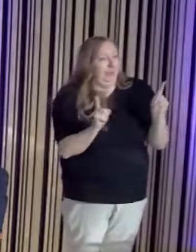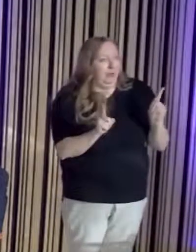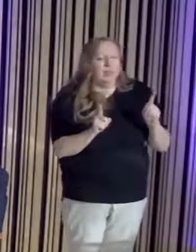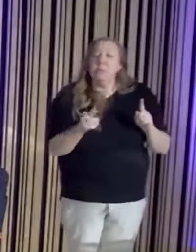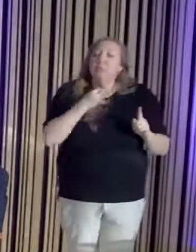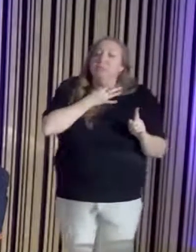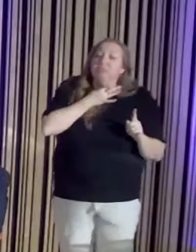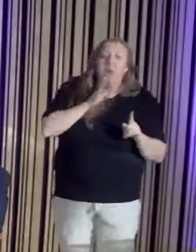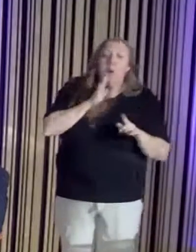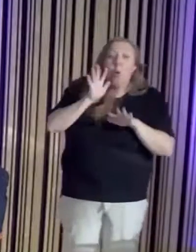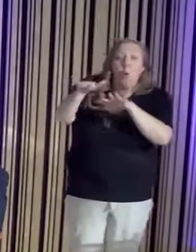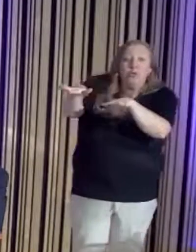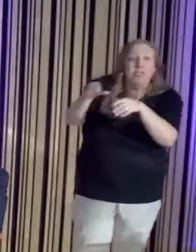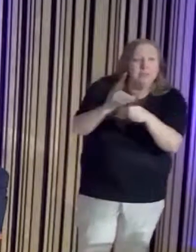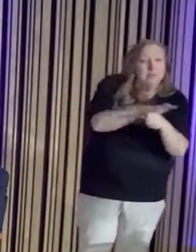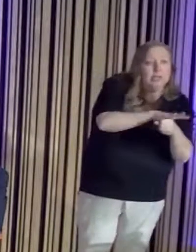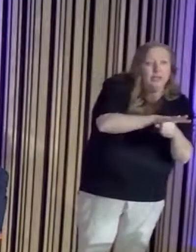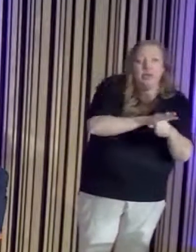on the microbiome scale?